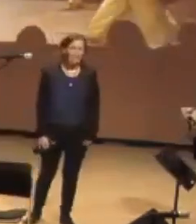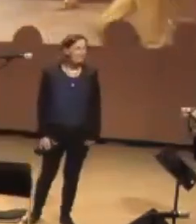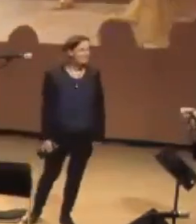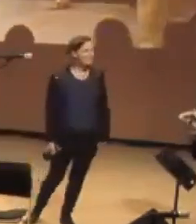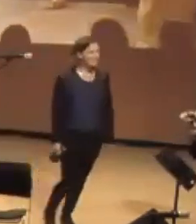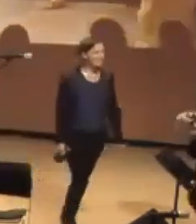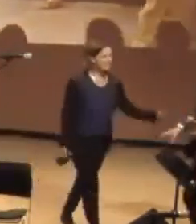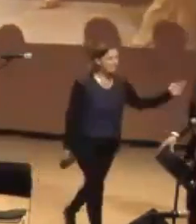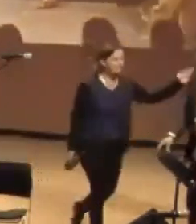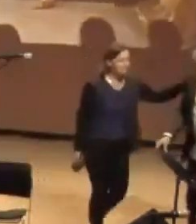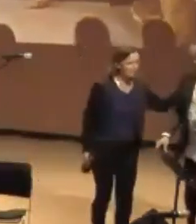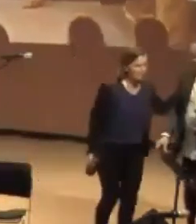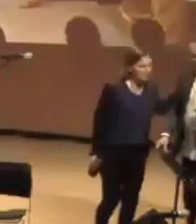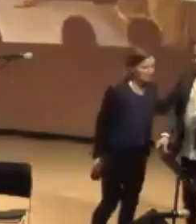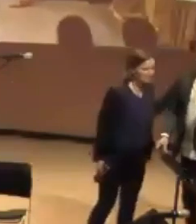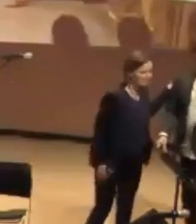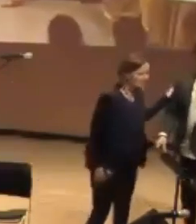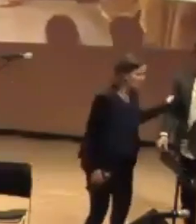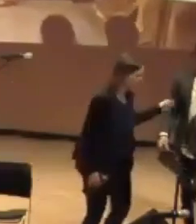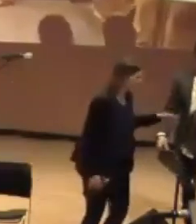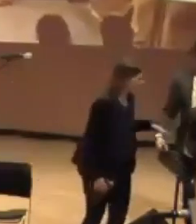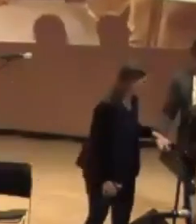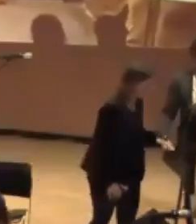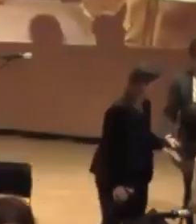break I think